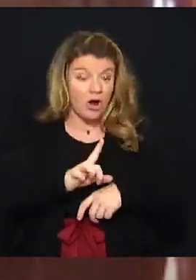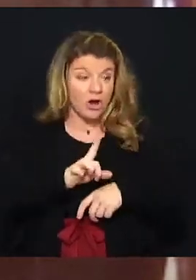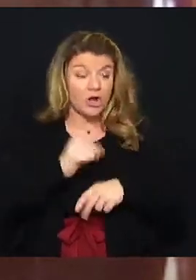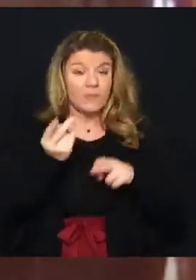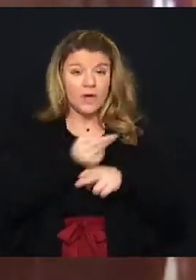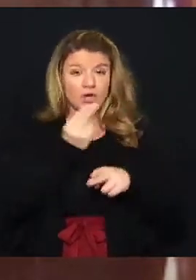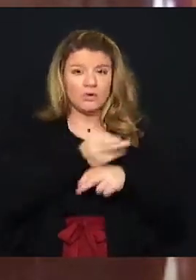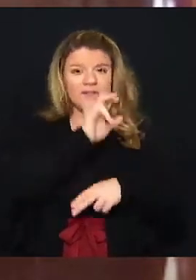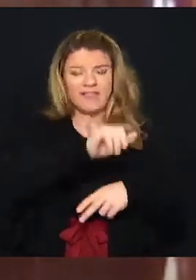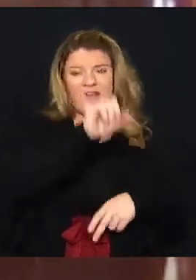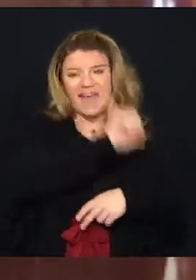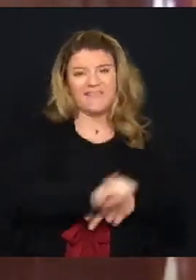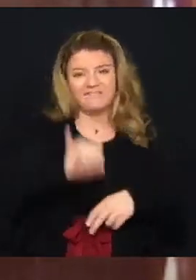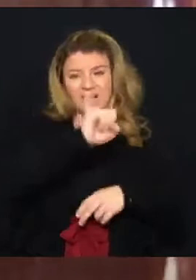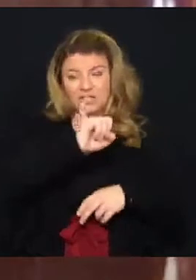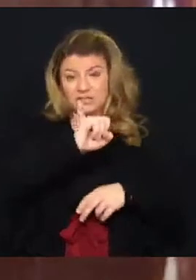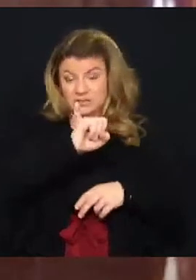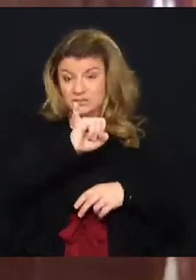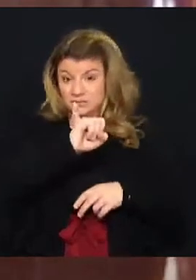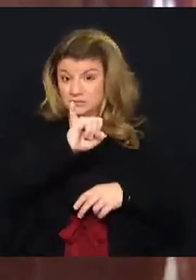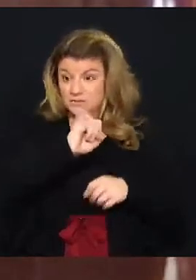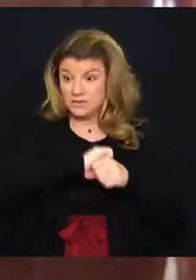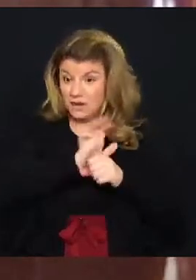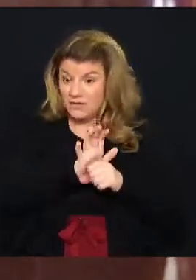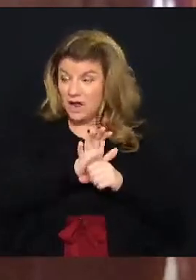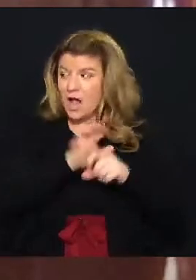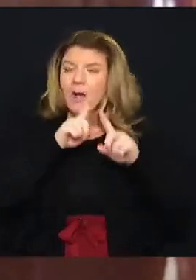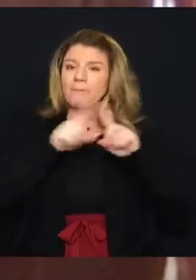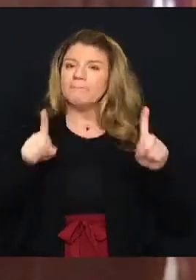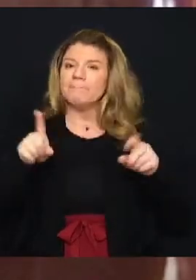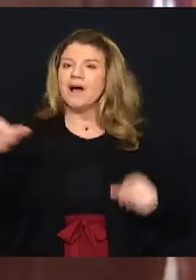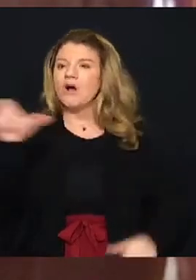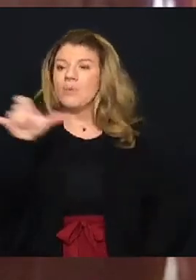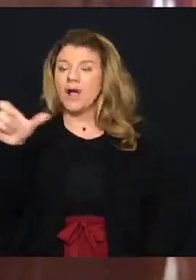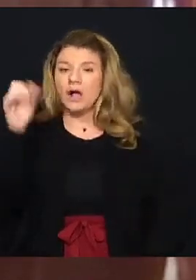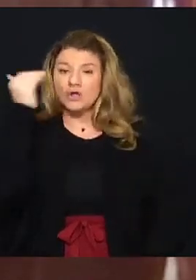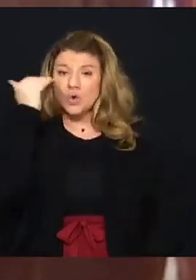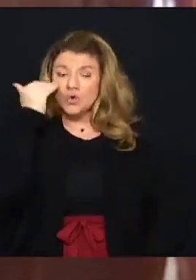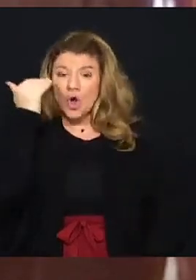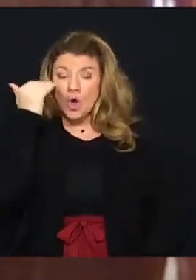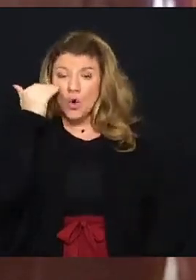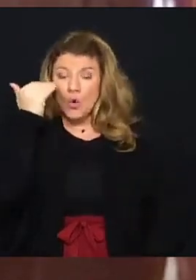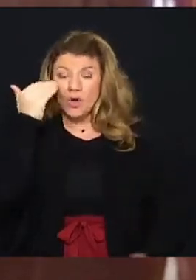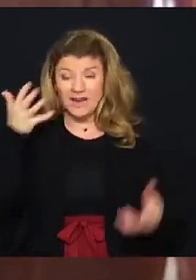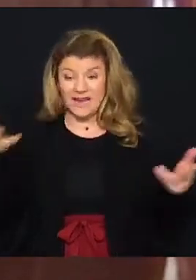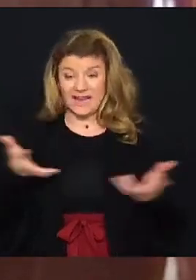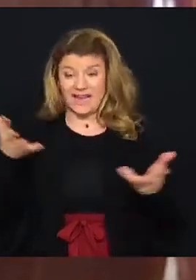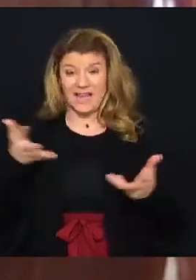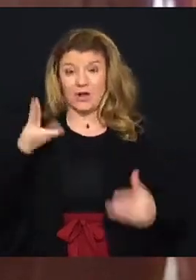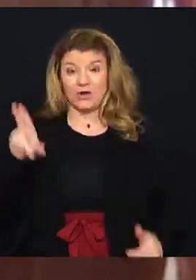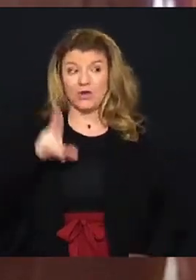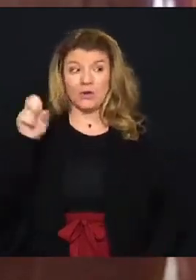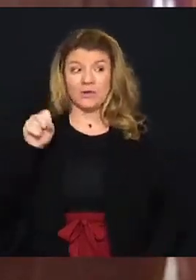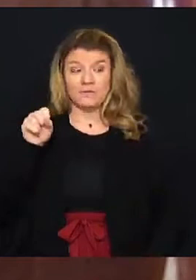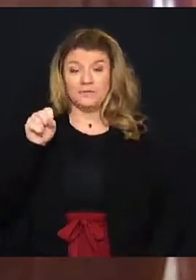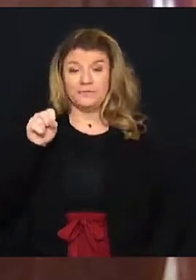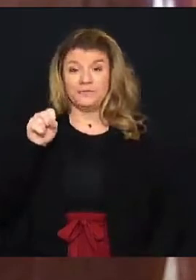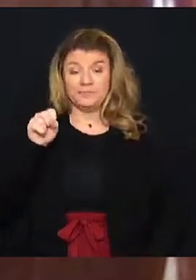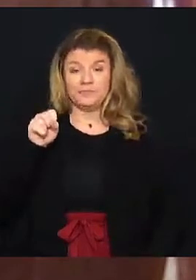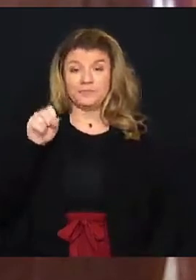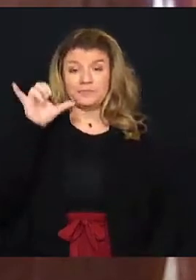this infectious agent. However, we also know that here in the U.S., that